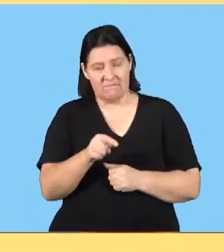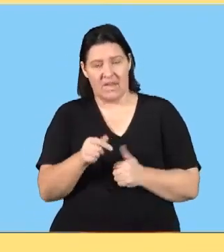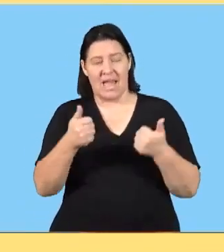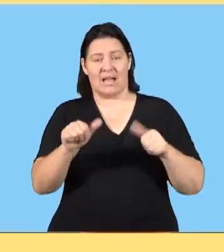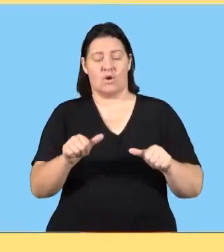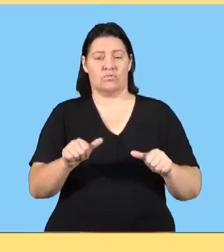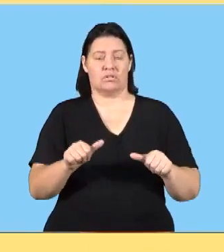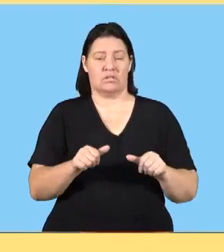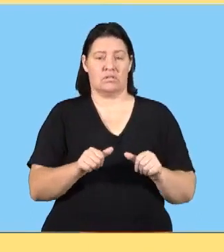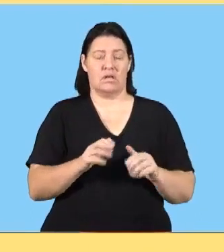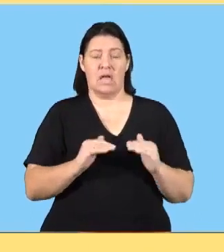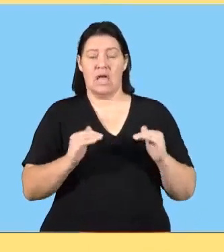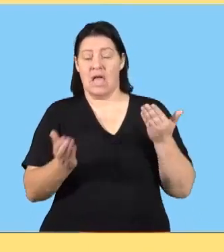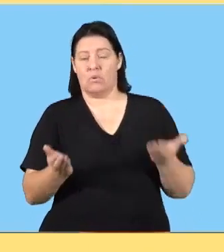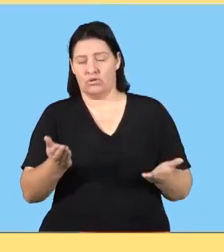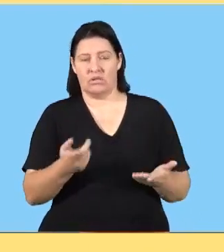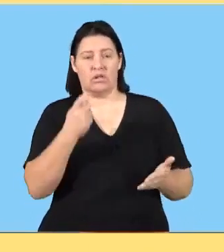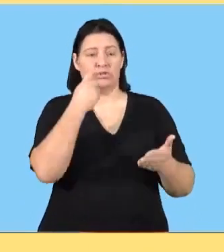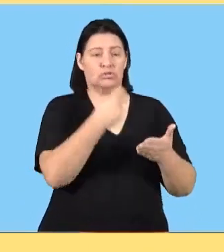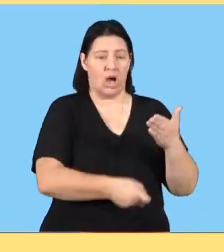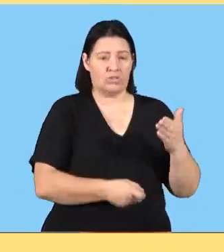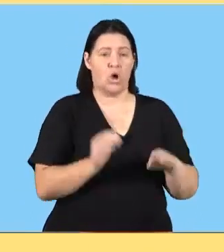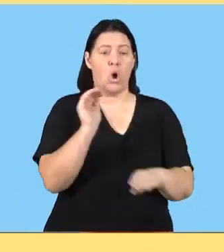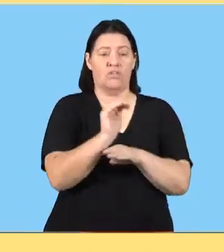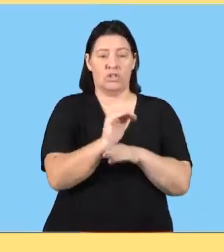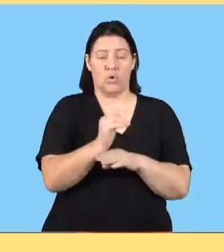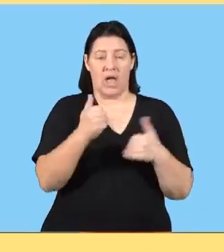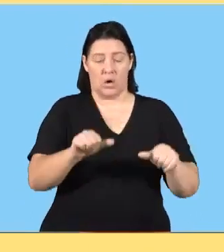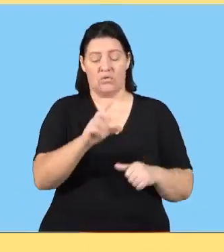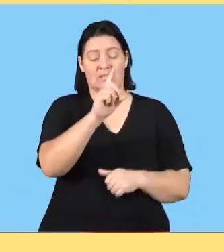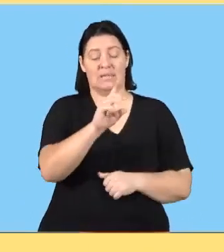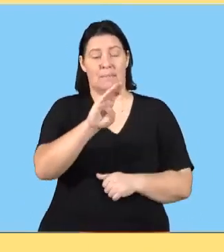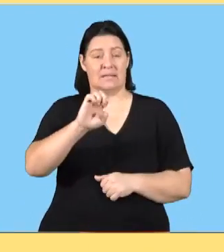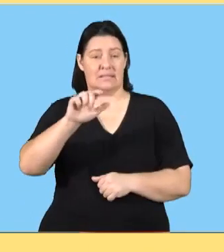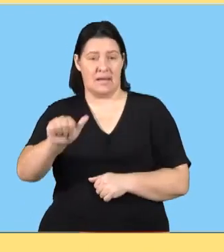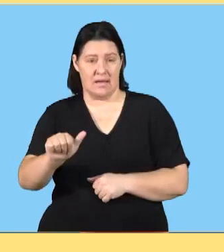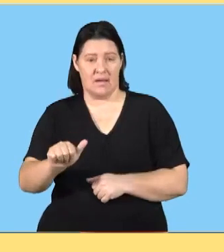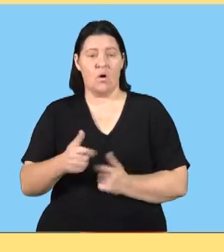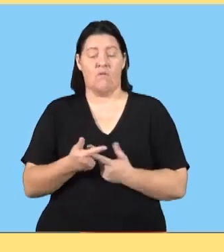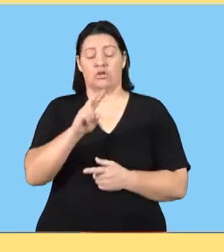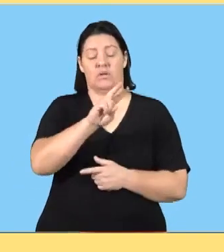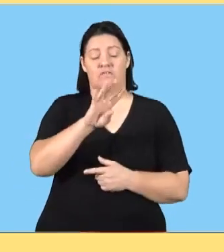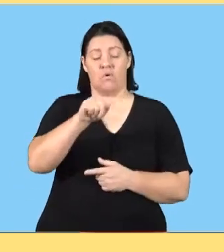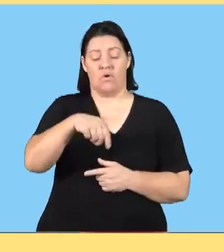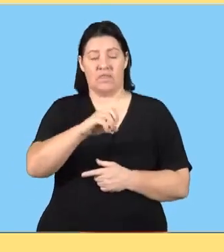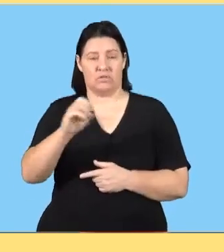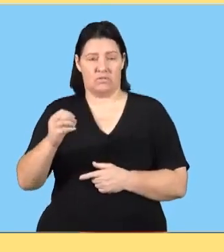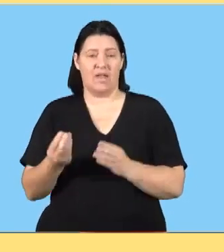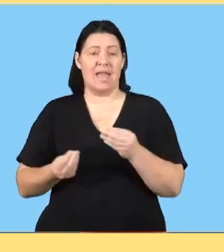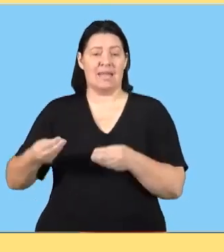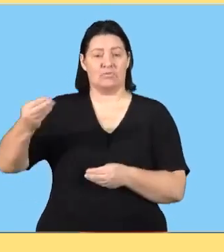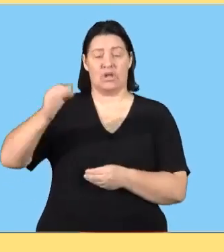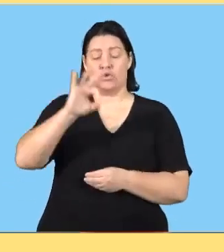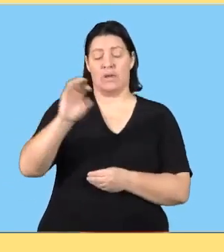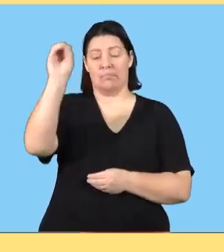the accounting equation. And it reads, charged the overdue account of debtor of 24,000 with interest